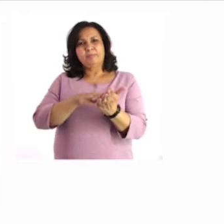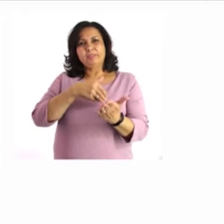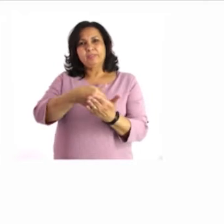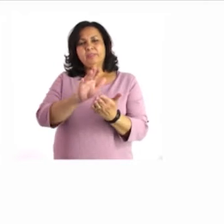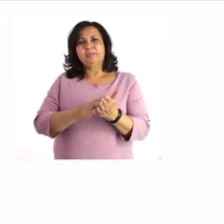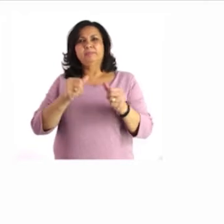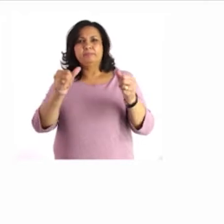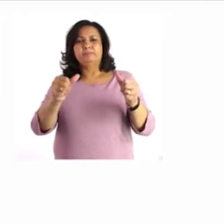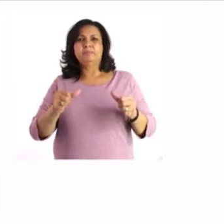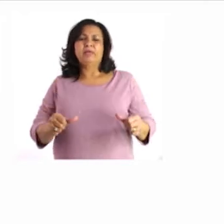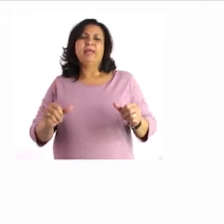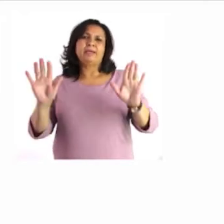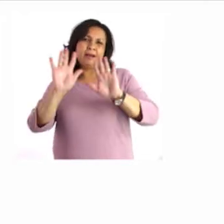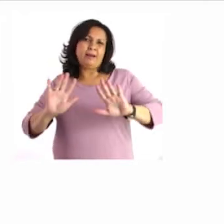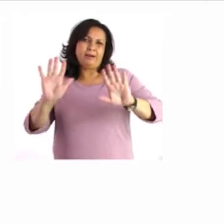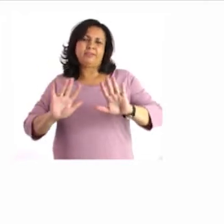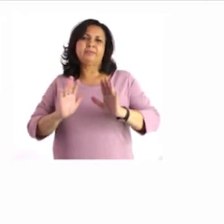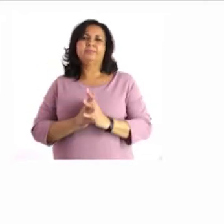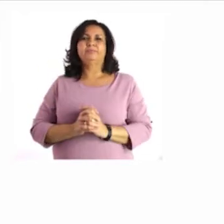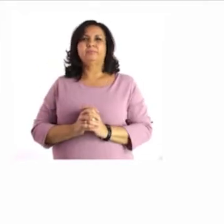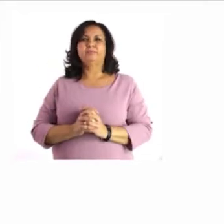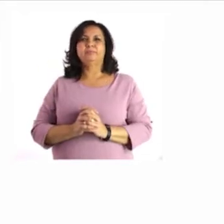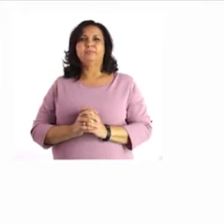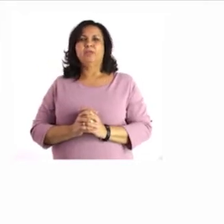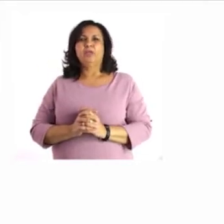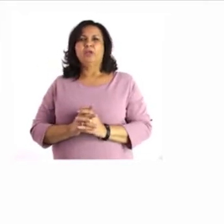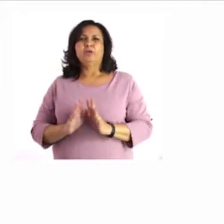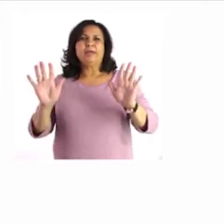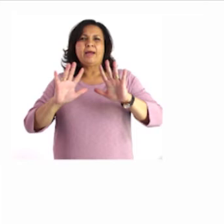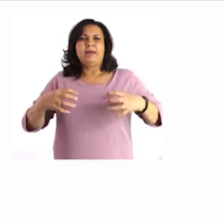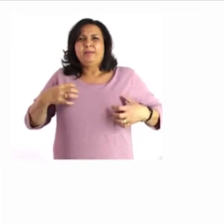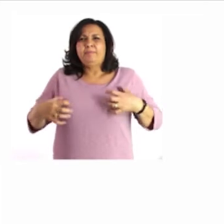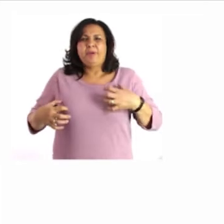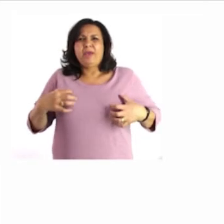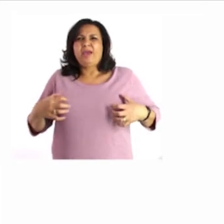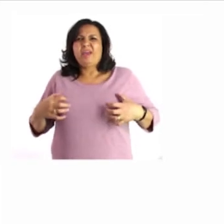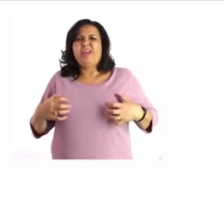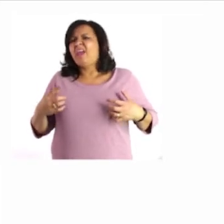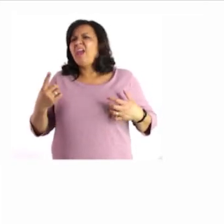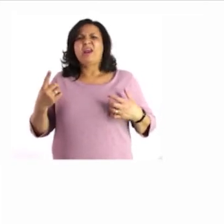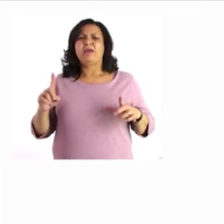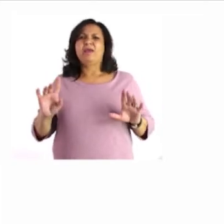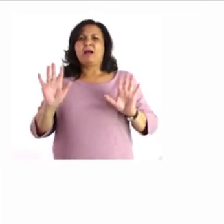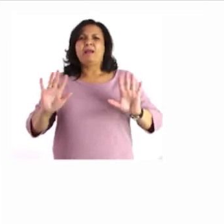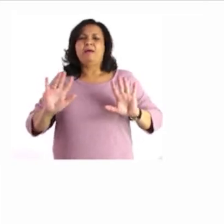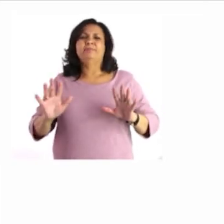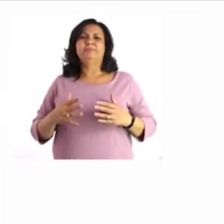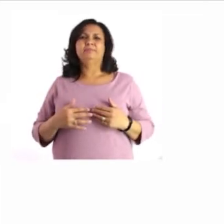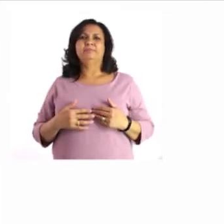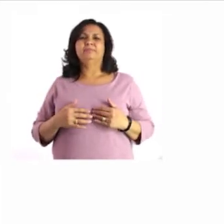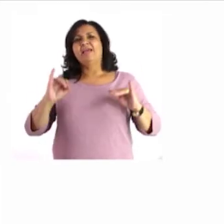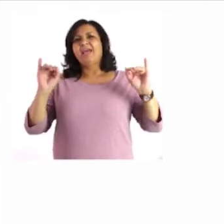again and color it in. You can color the bear any color that you like.